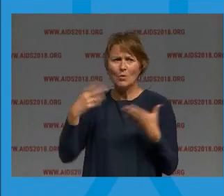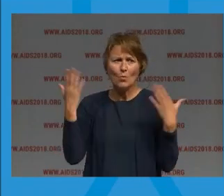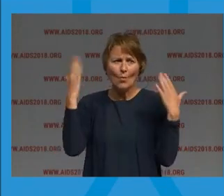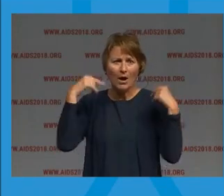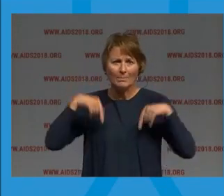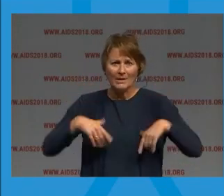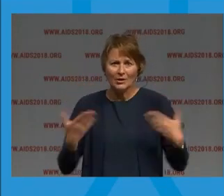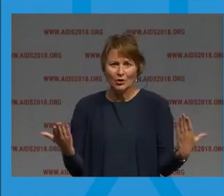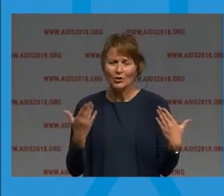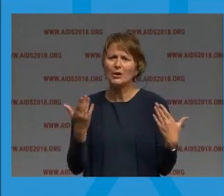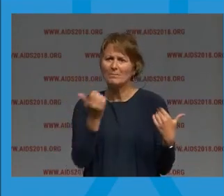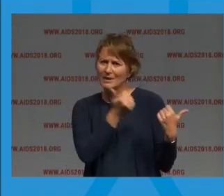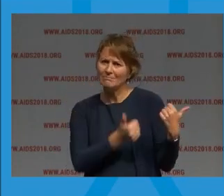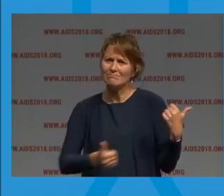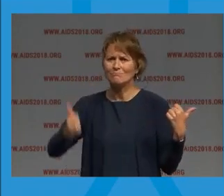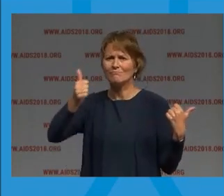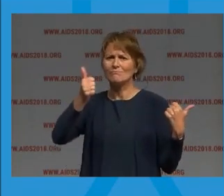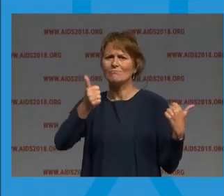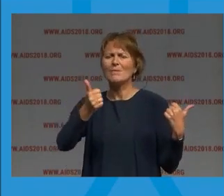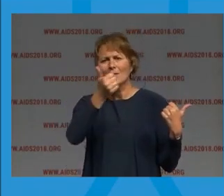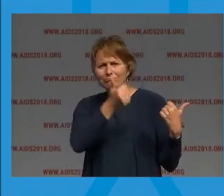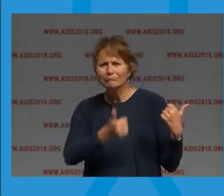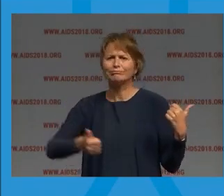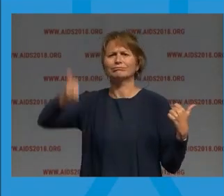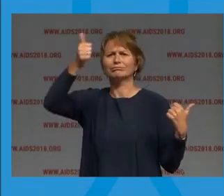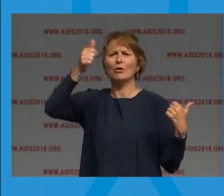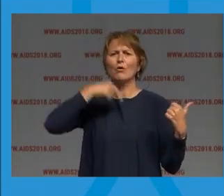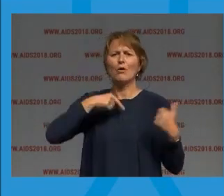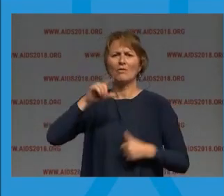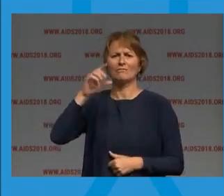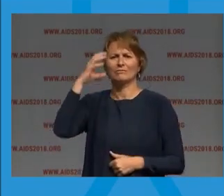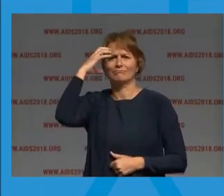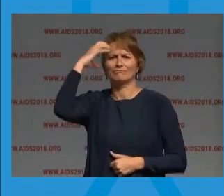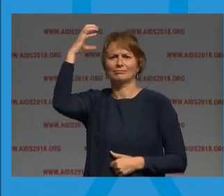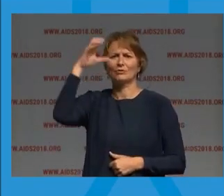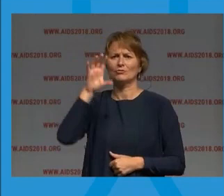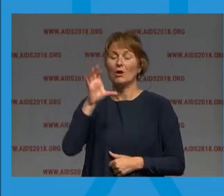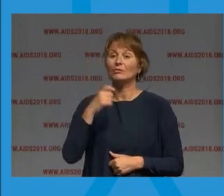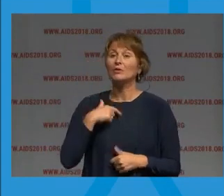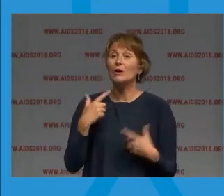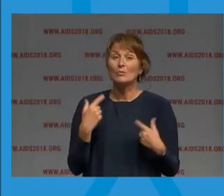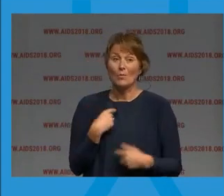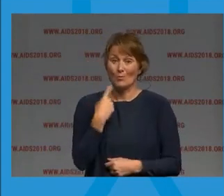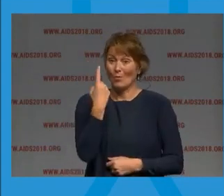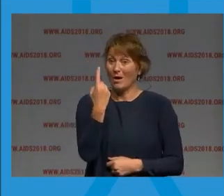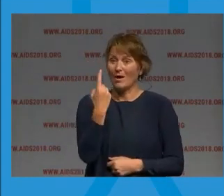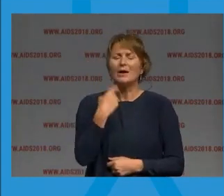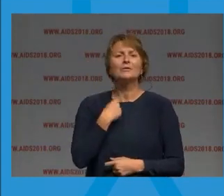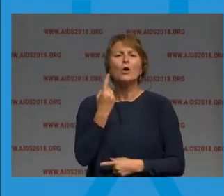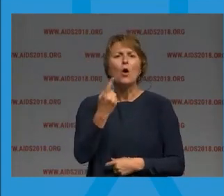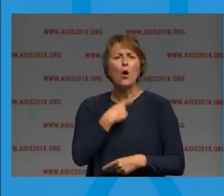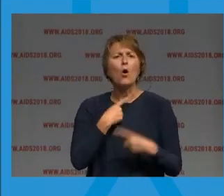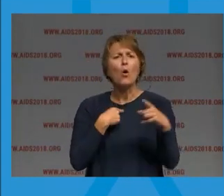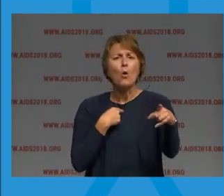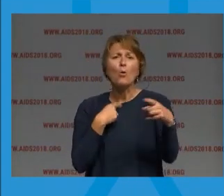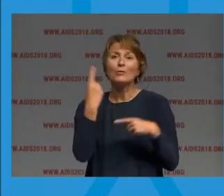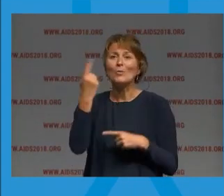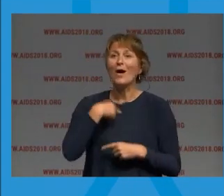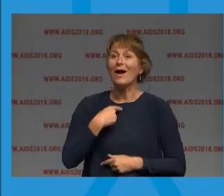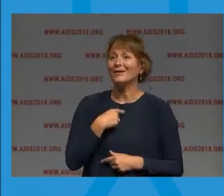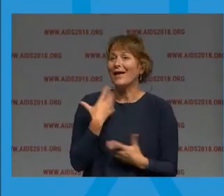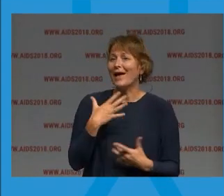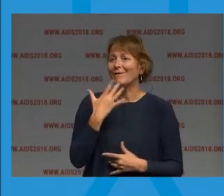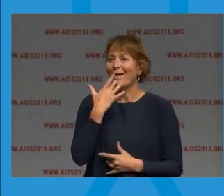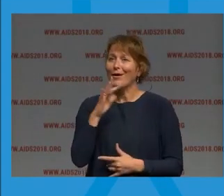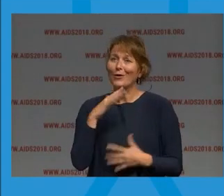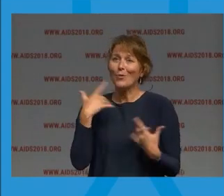Now, first ladies in general, the only real power we have is that we don't have to make an appointment to see the president.